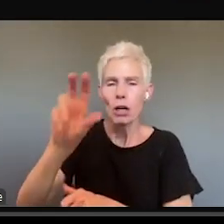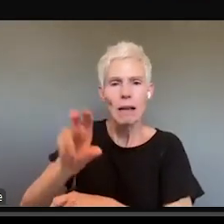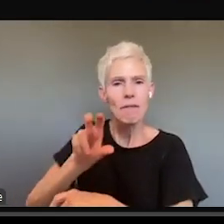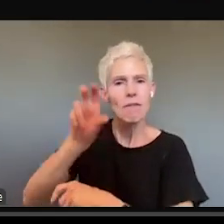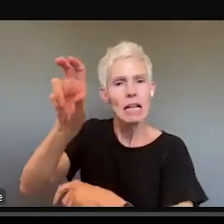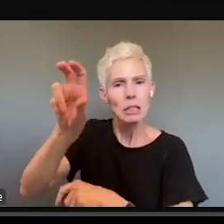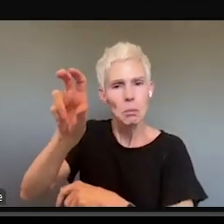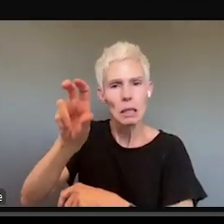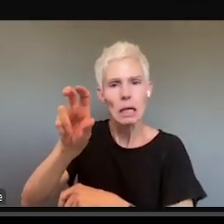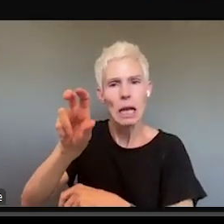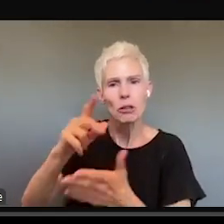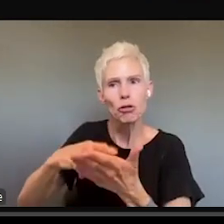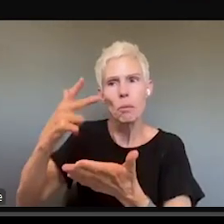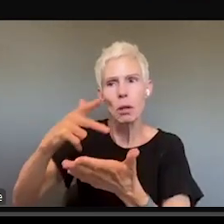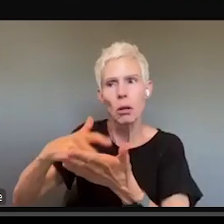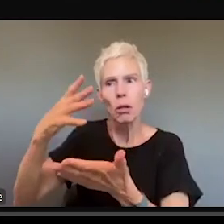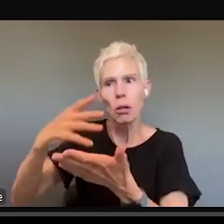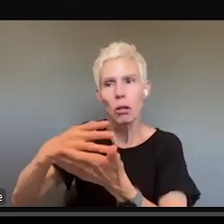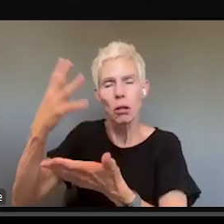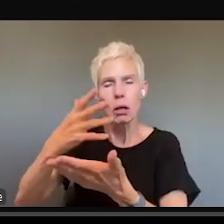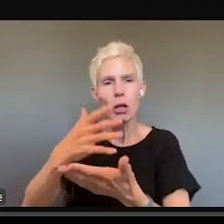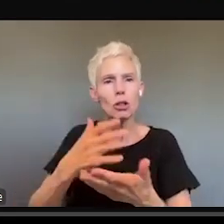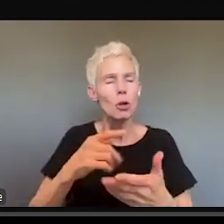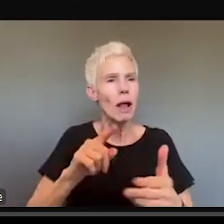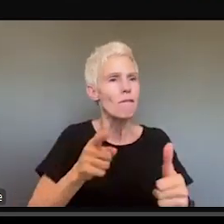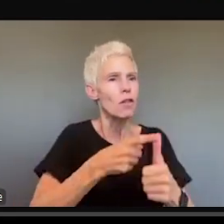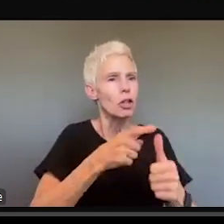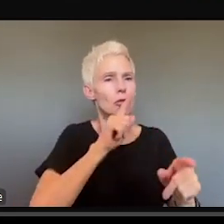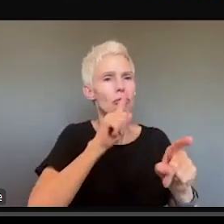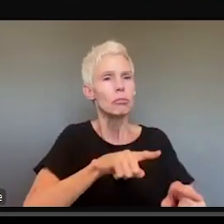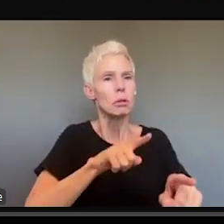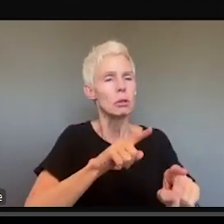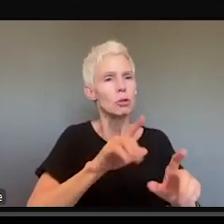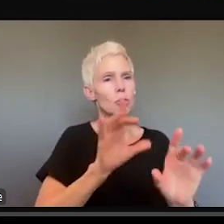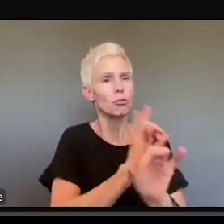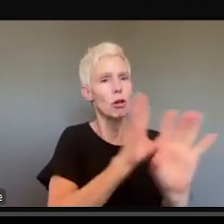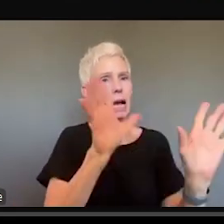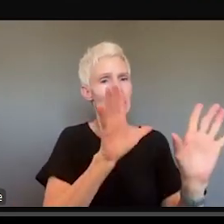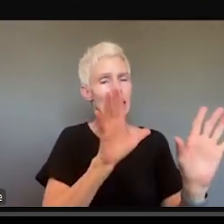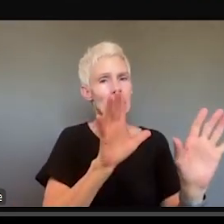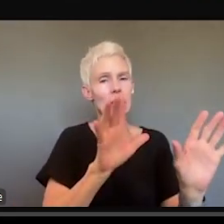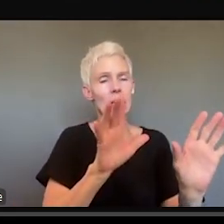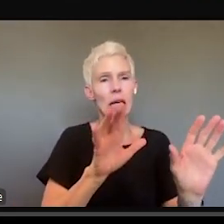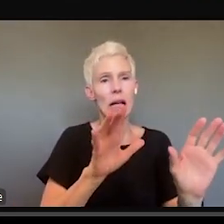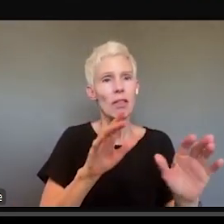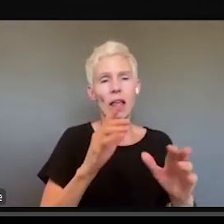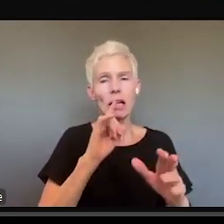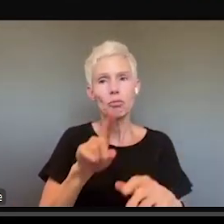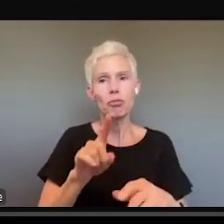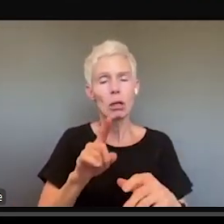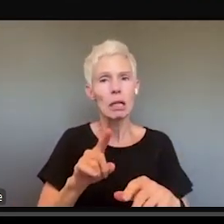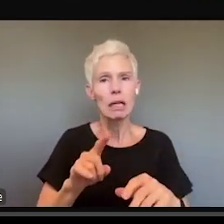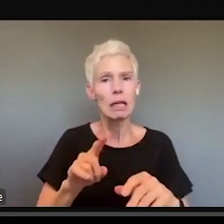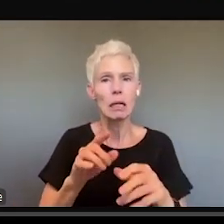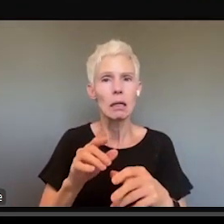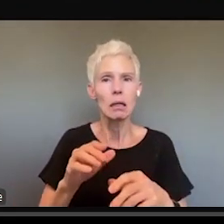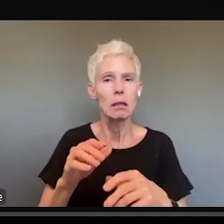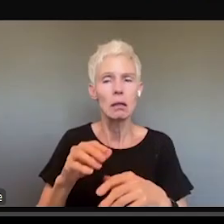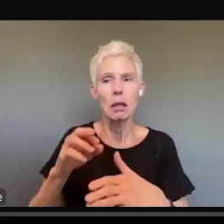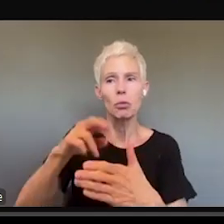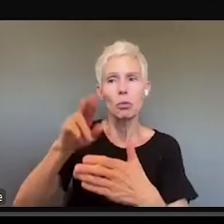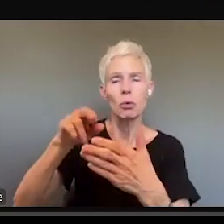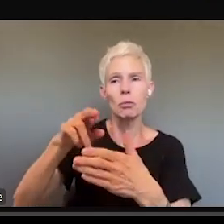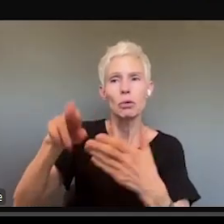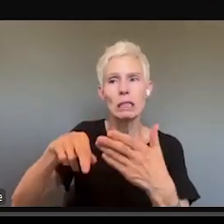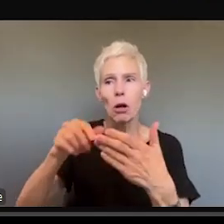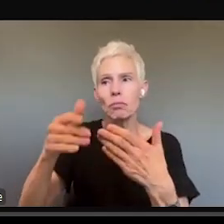the value of that initial crisis response. And the last piece I want to talk about is something that we've talked about